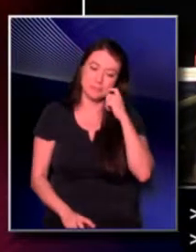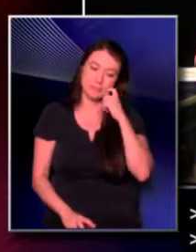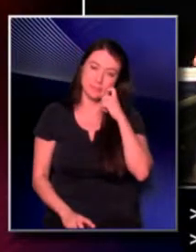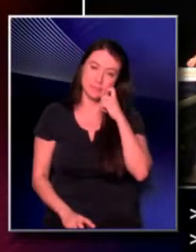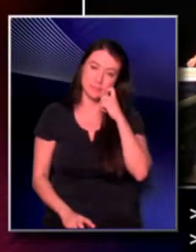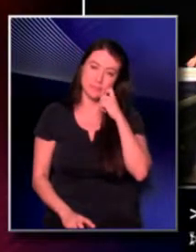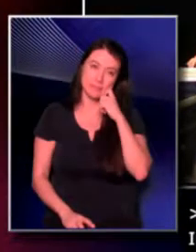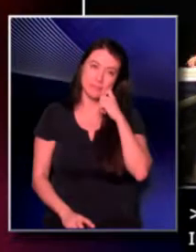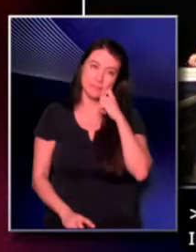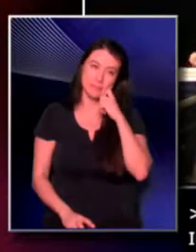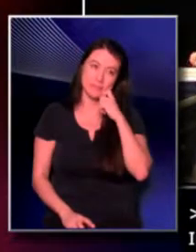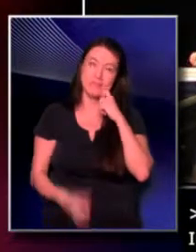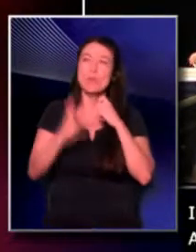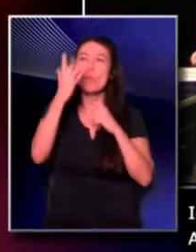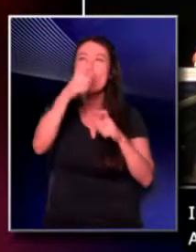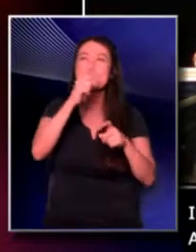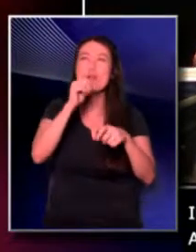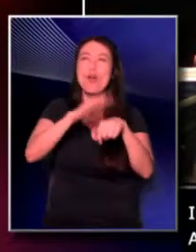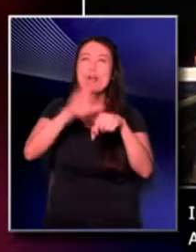Why aren't you on the cloud?